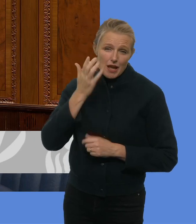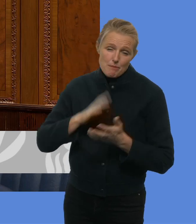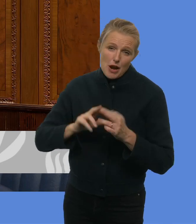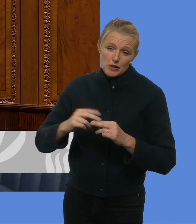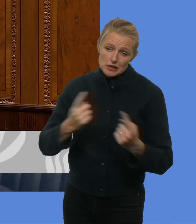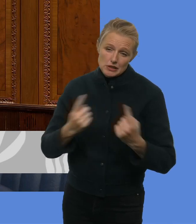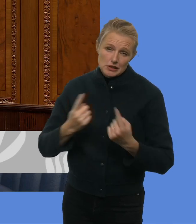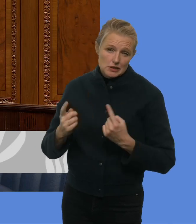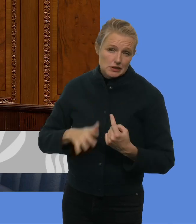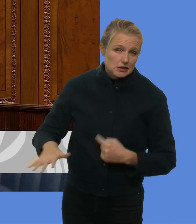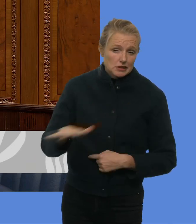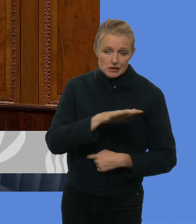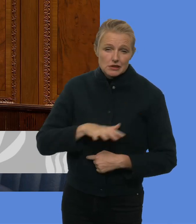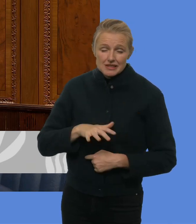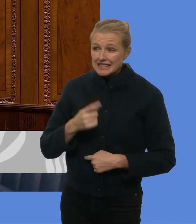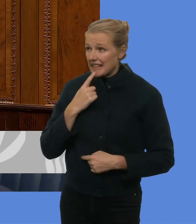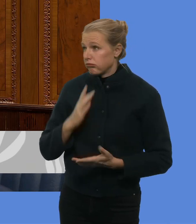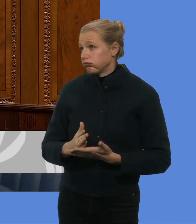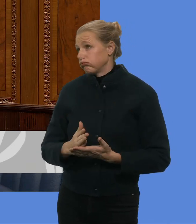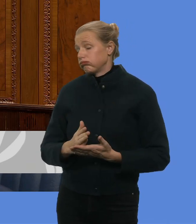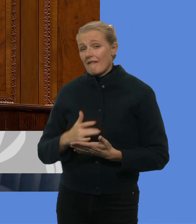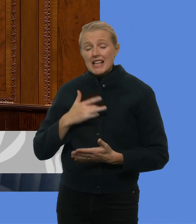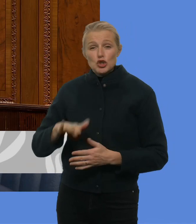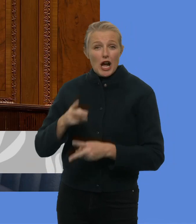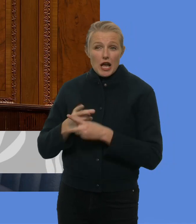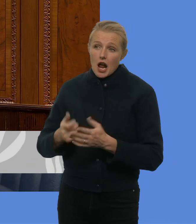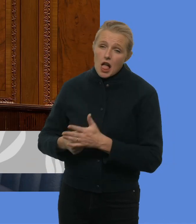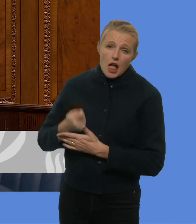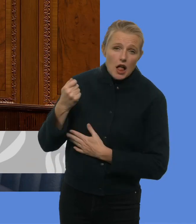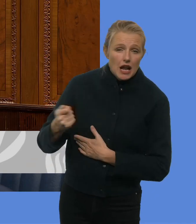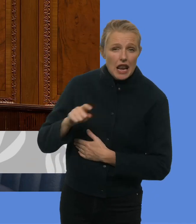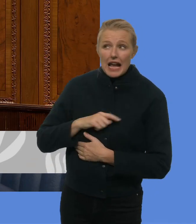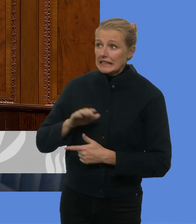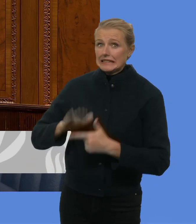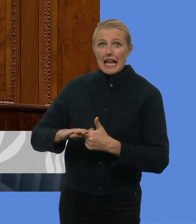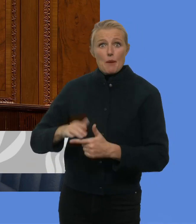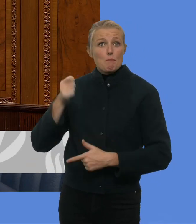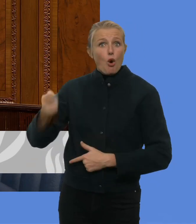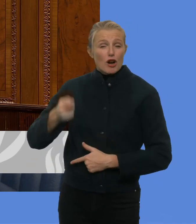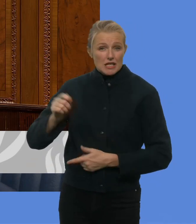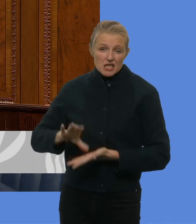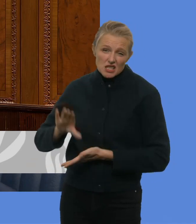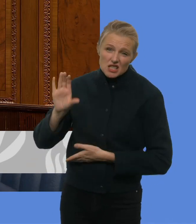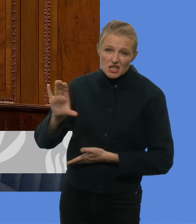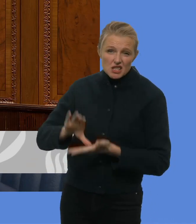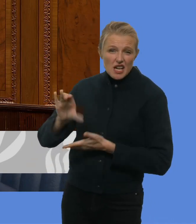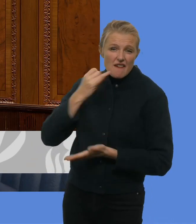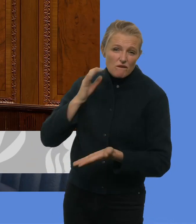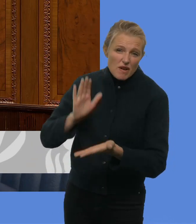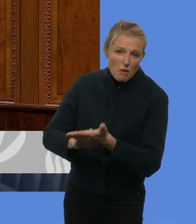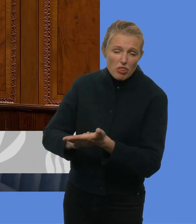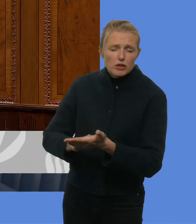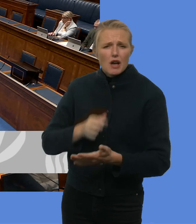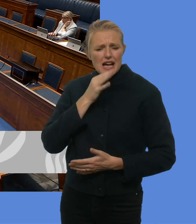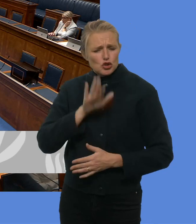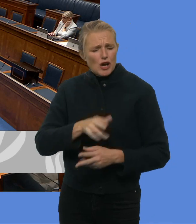are paying what is almost like a second mortgage for childcare. Can I ask then, do you have a rough timeline of when we can anticipate the childcare strategy coming